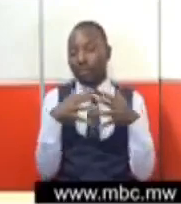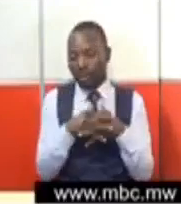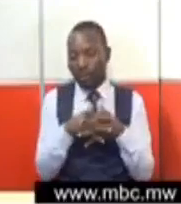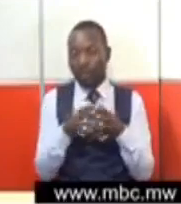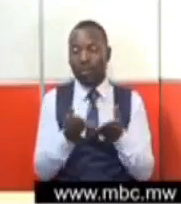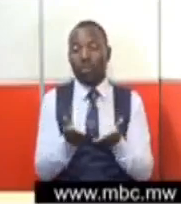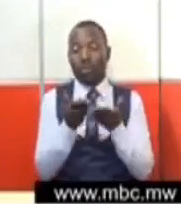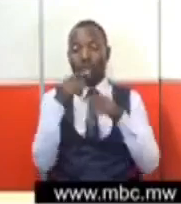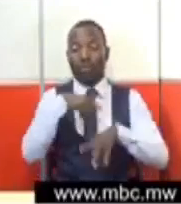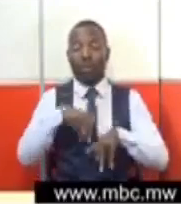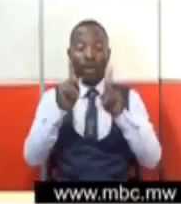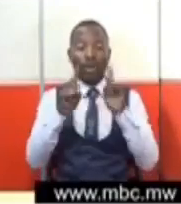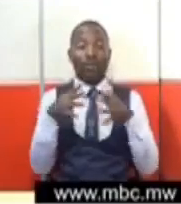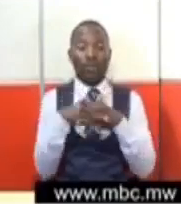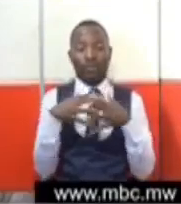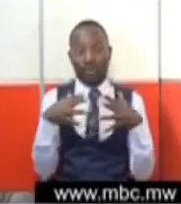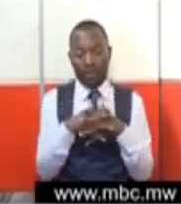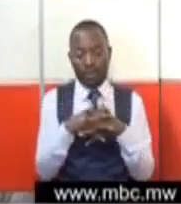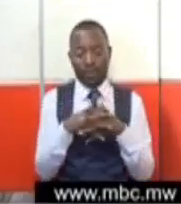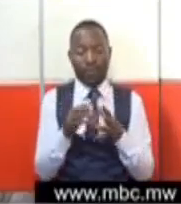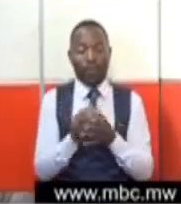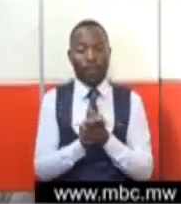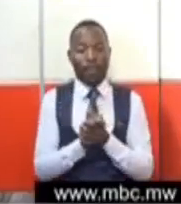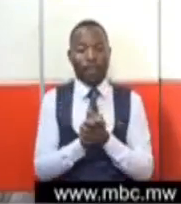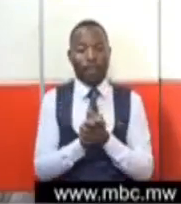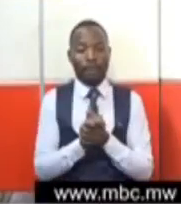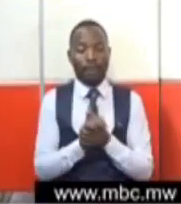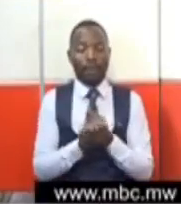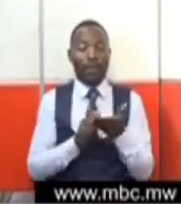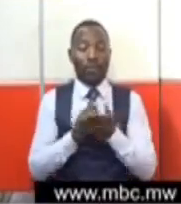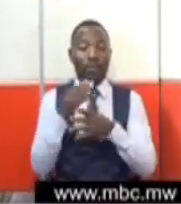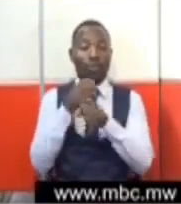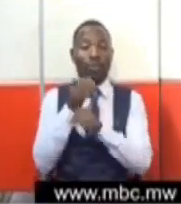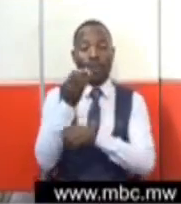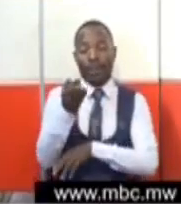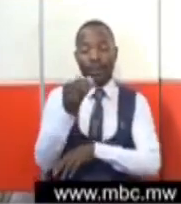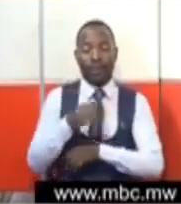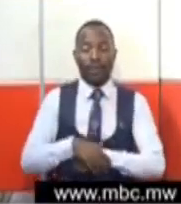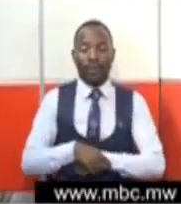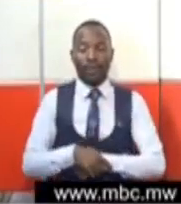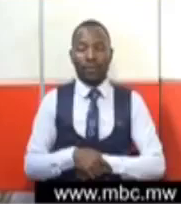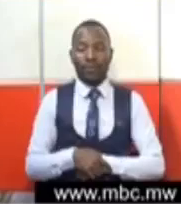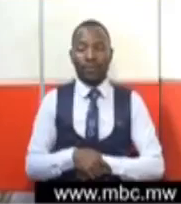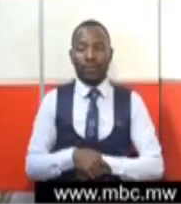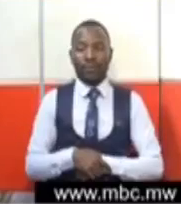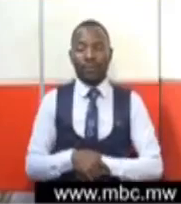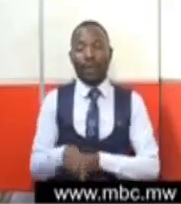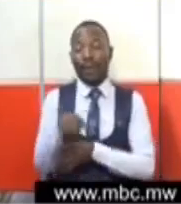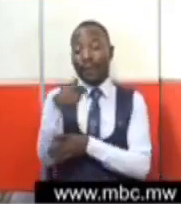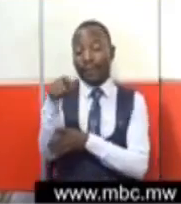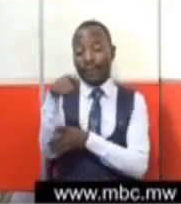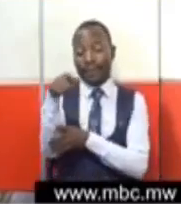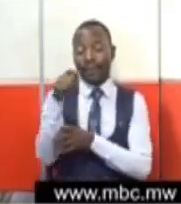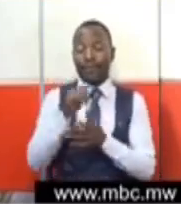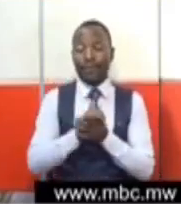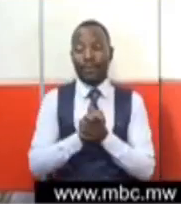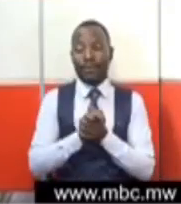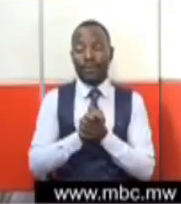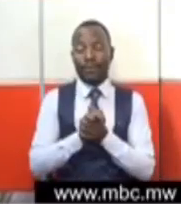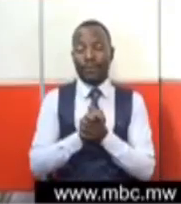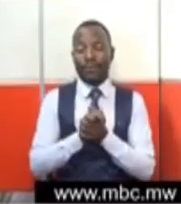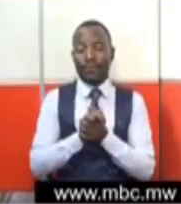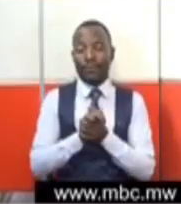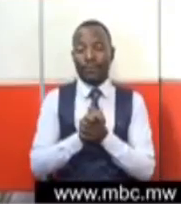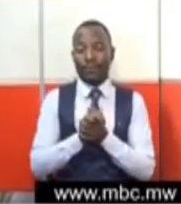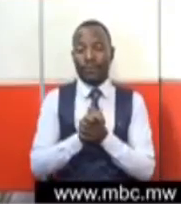uplift the lives of Malawians through this organization. Your Excellency,